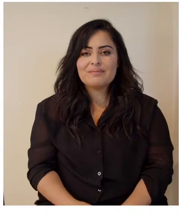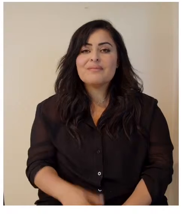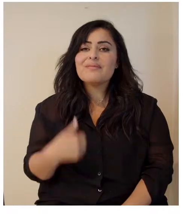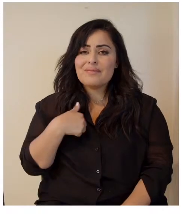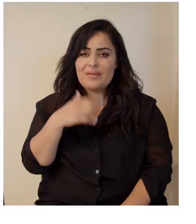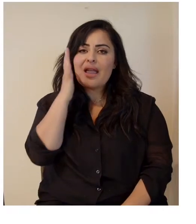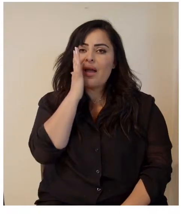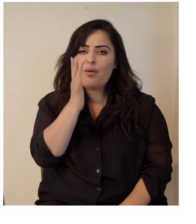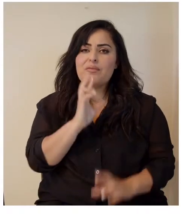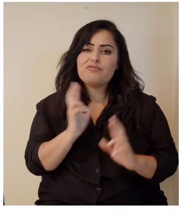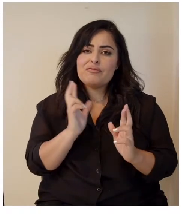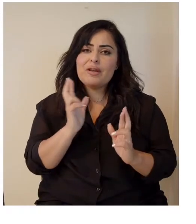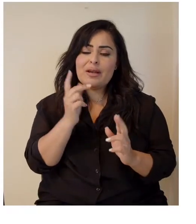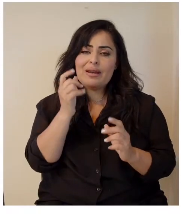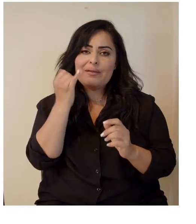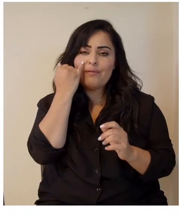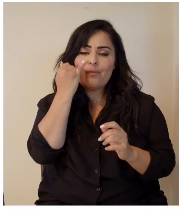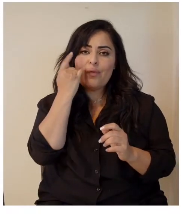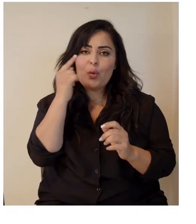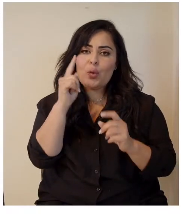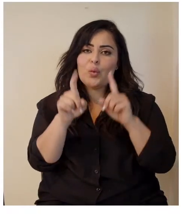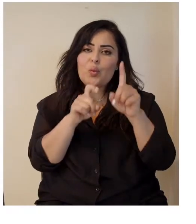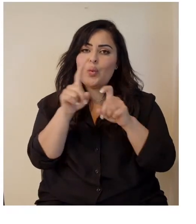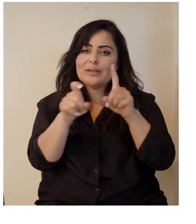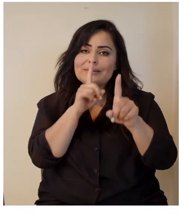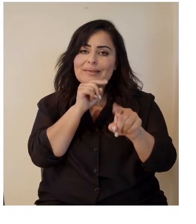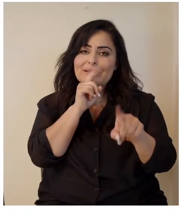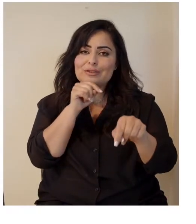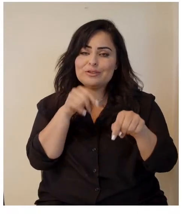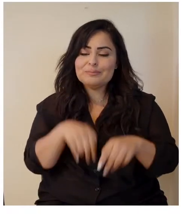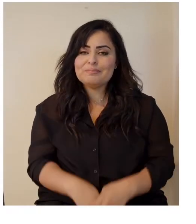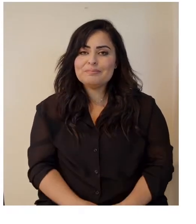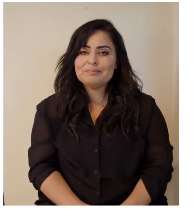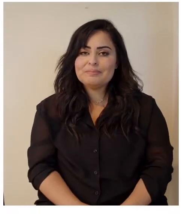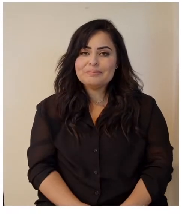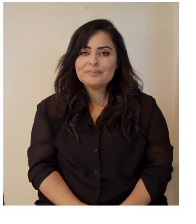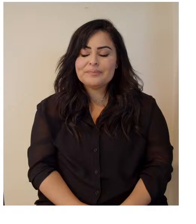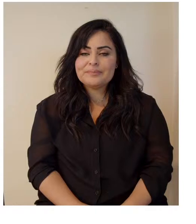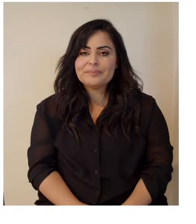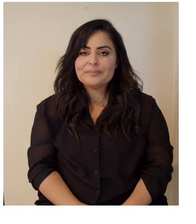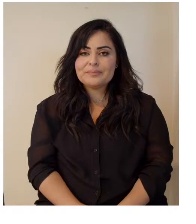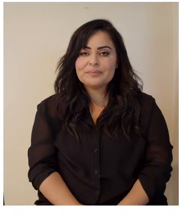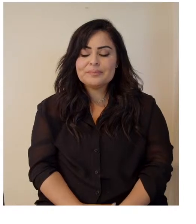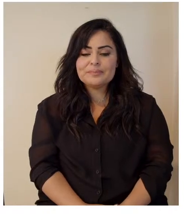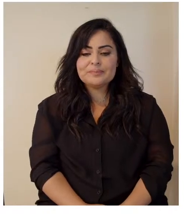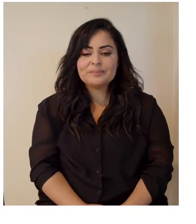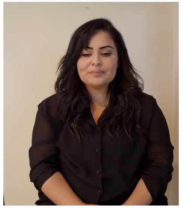available for questions and answers through this program.